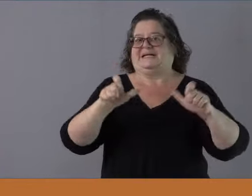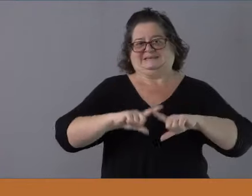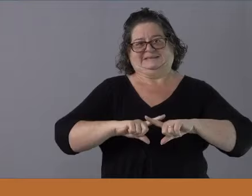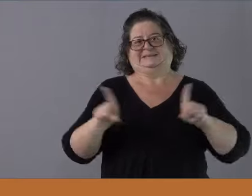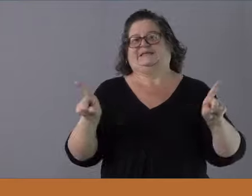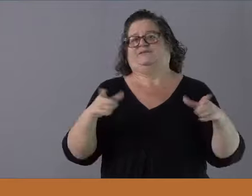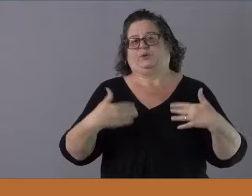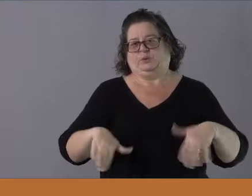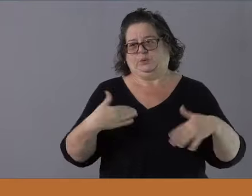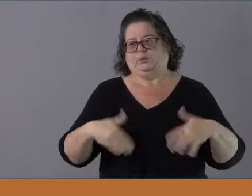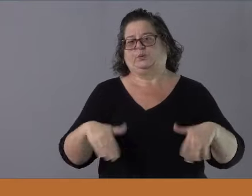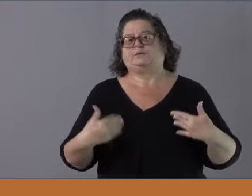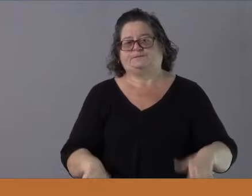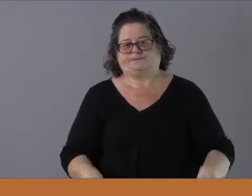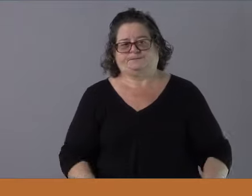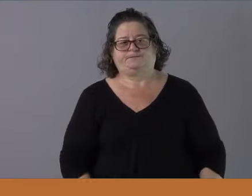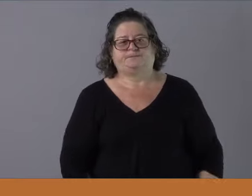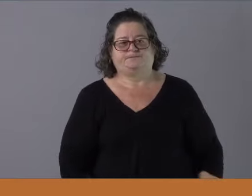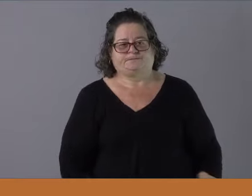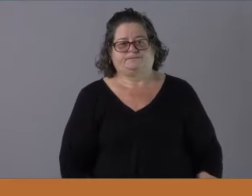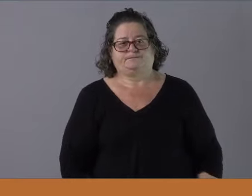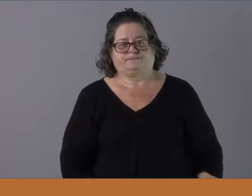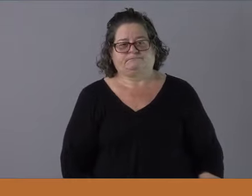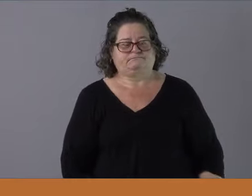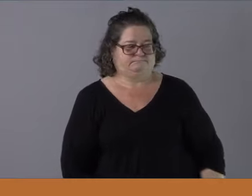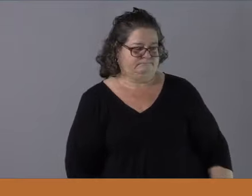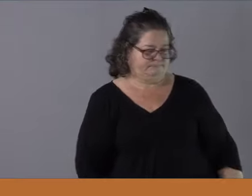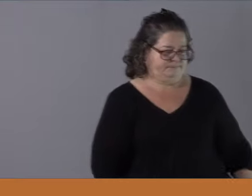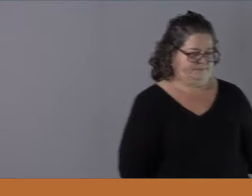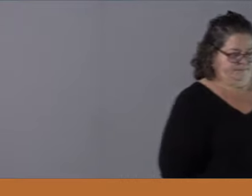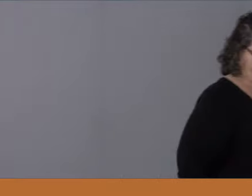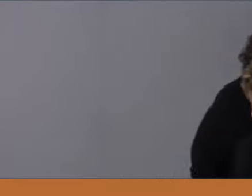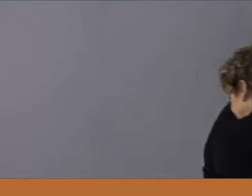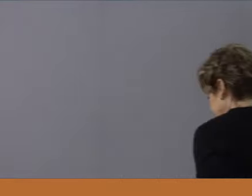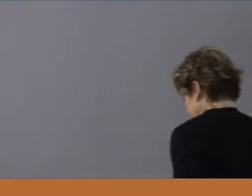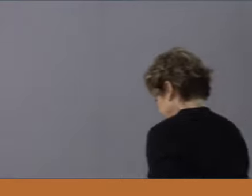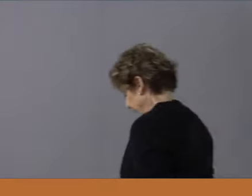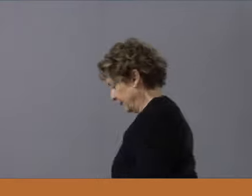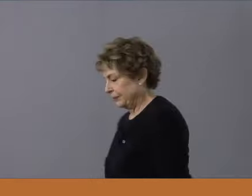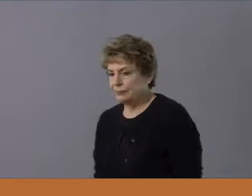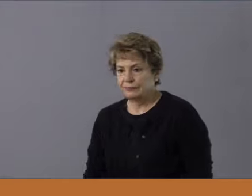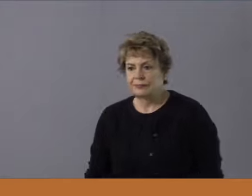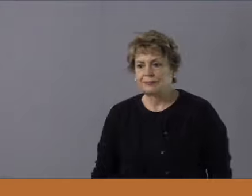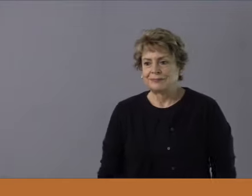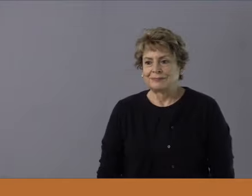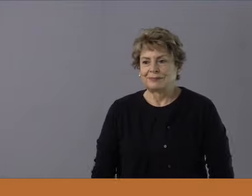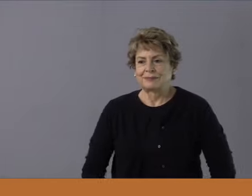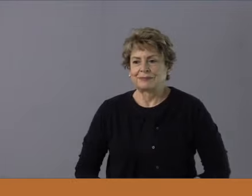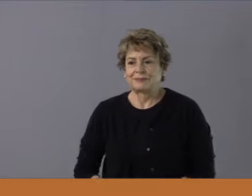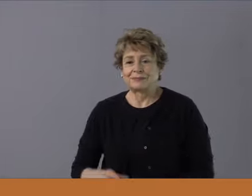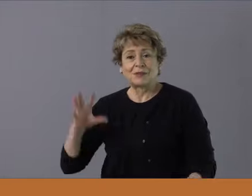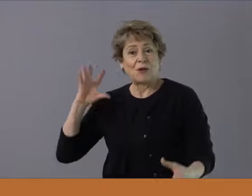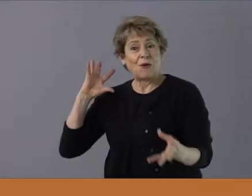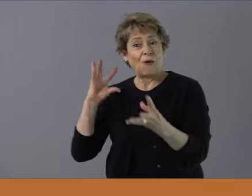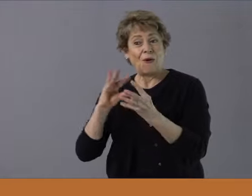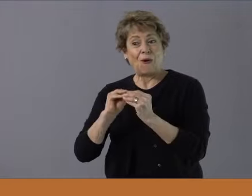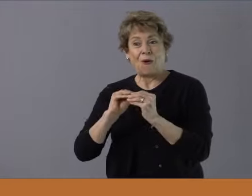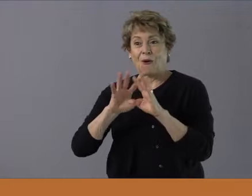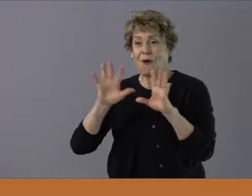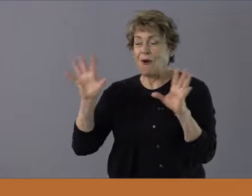What we've gone through and the challenges that I'm sharing with you really is Arizona's new normal, and it's our new normal for